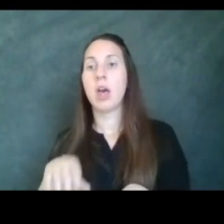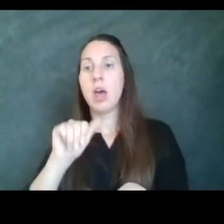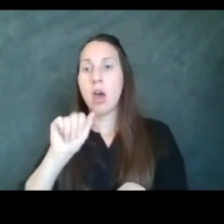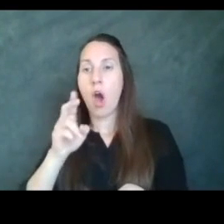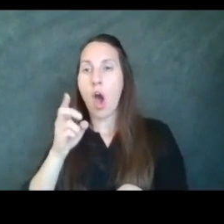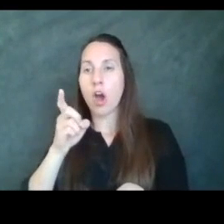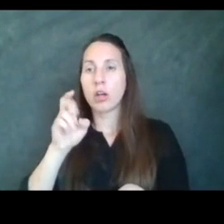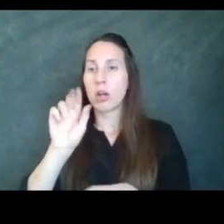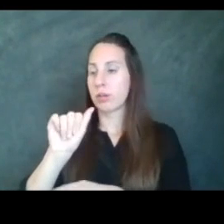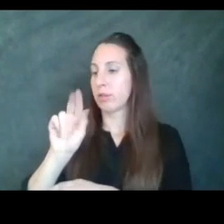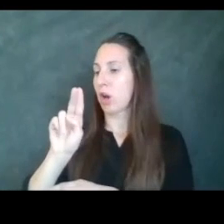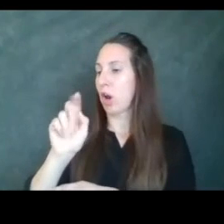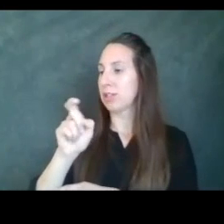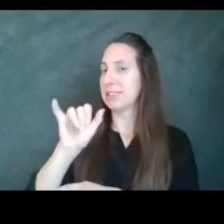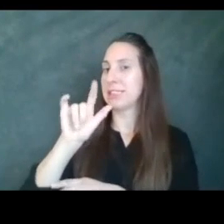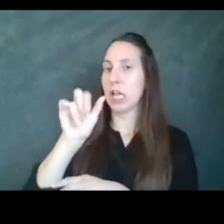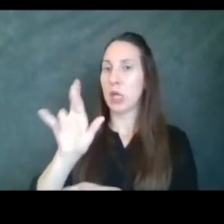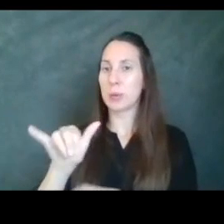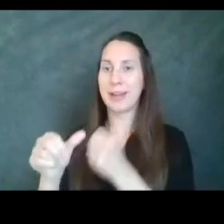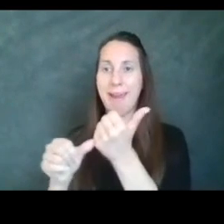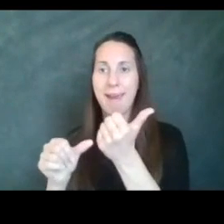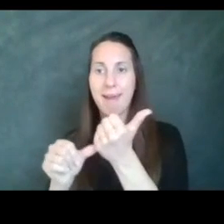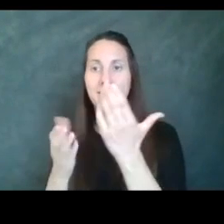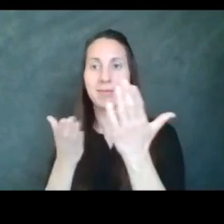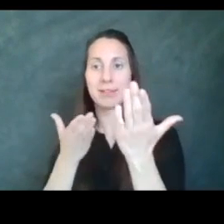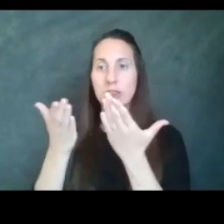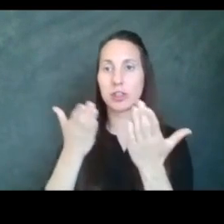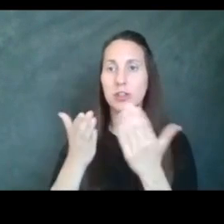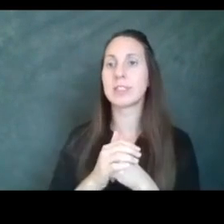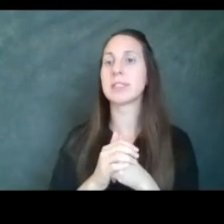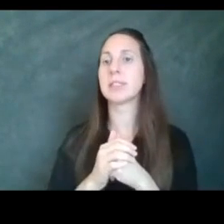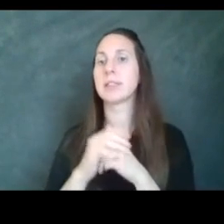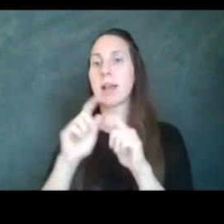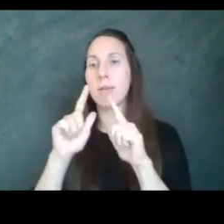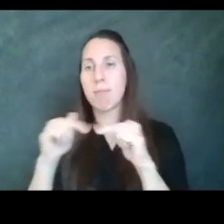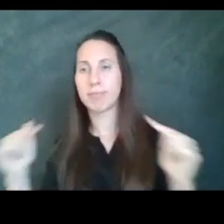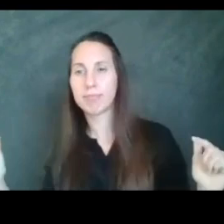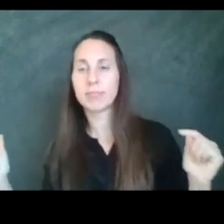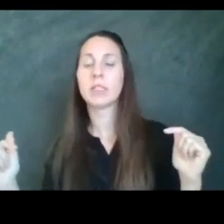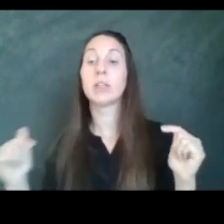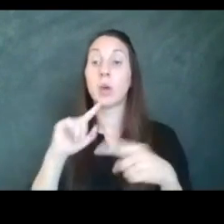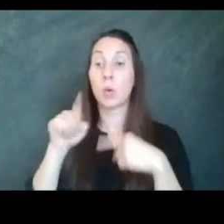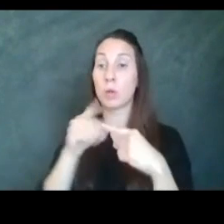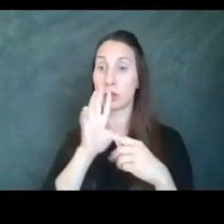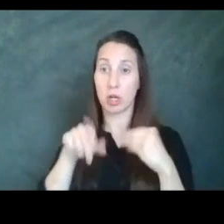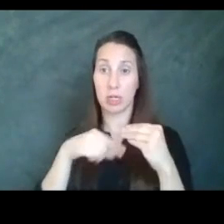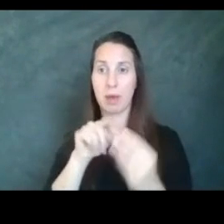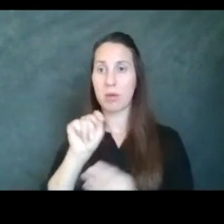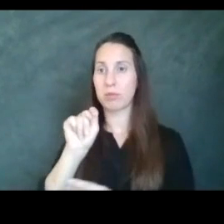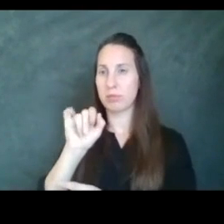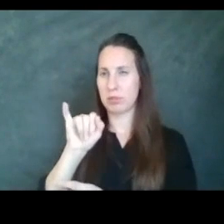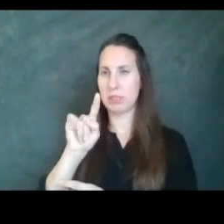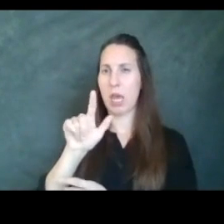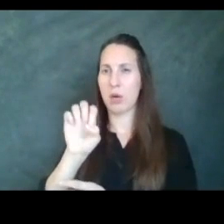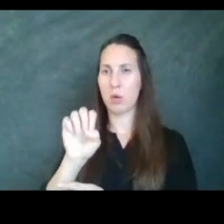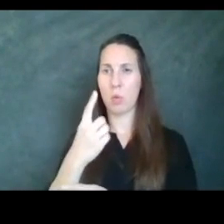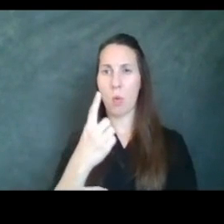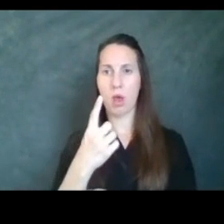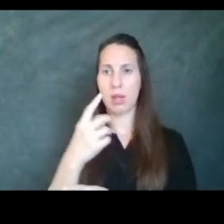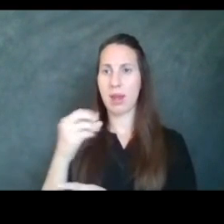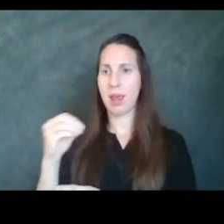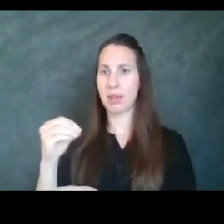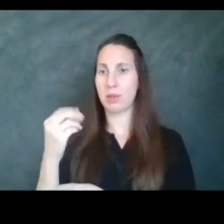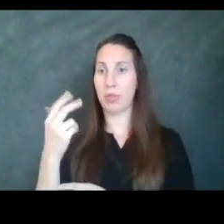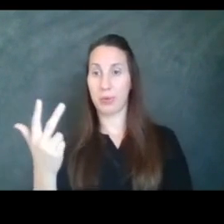reasonable modifications of policies, practices, and procedures when we talk about Title I and Title III. But